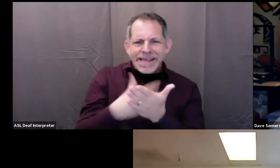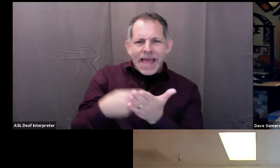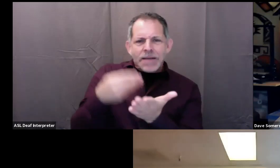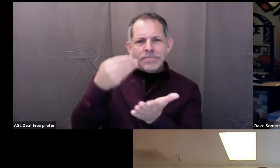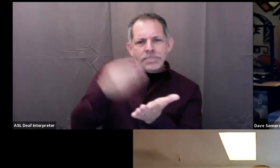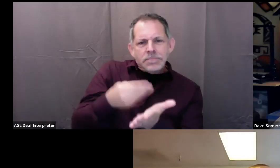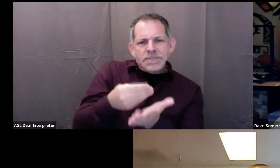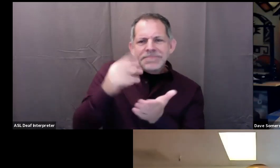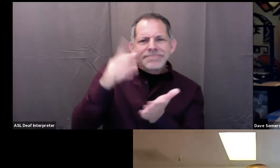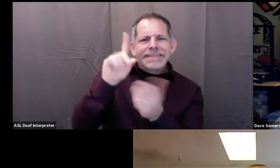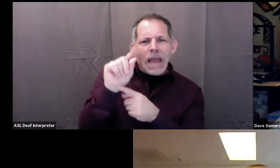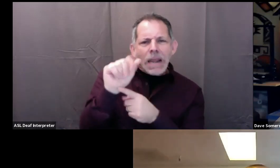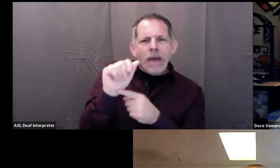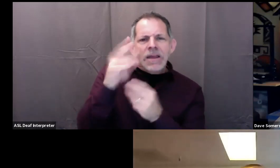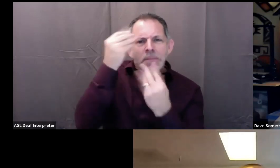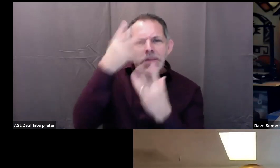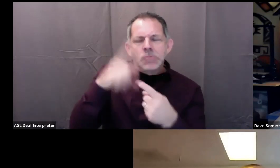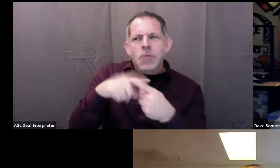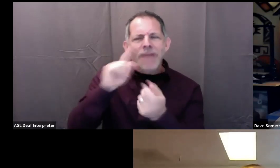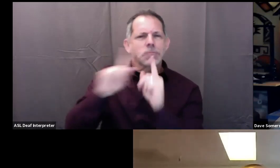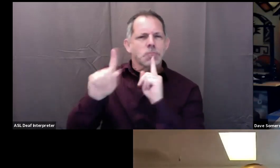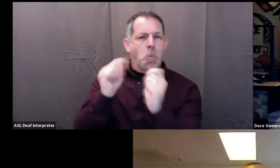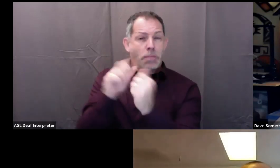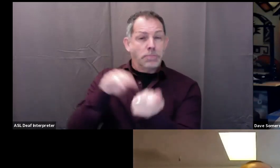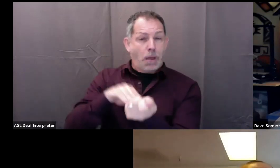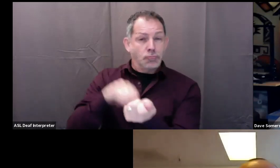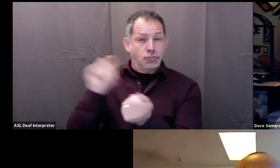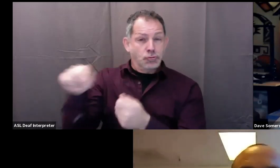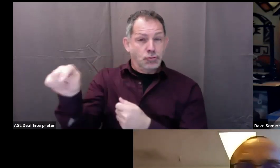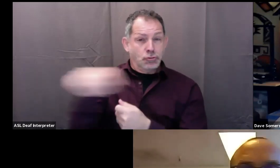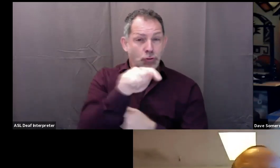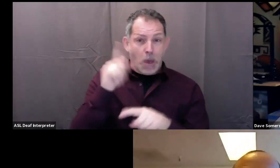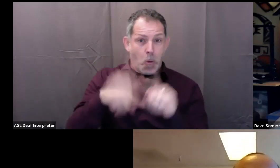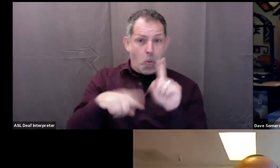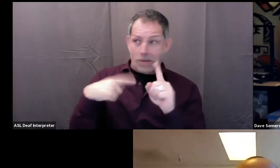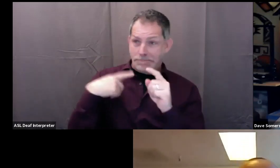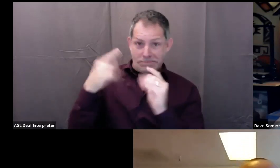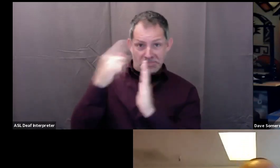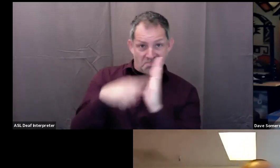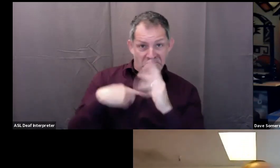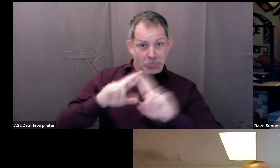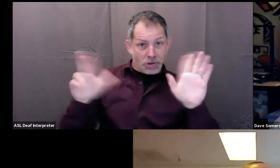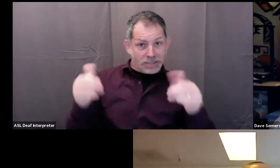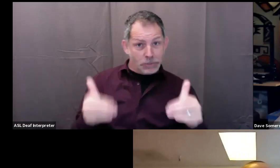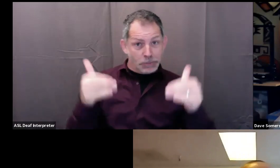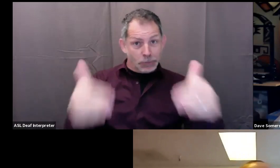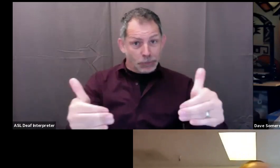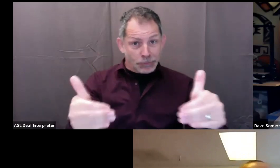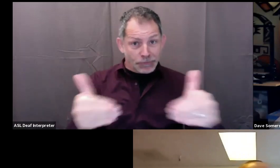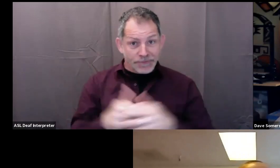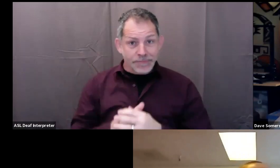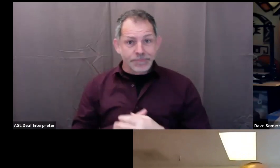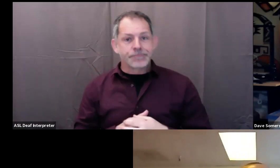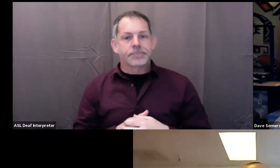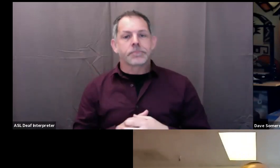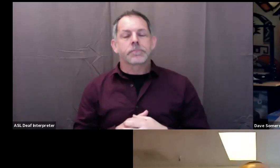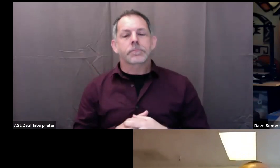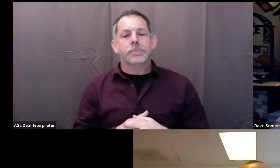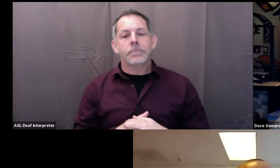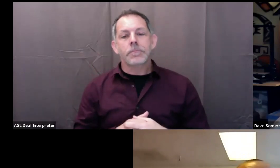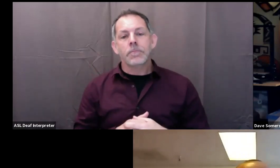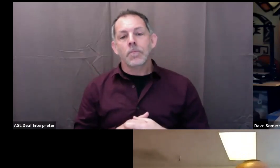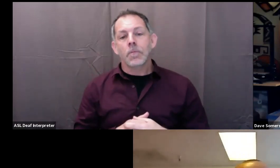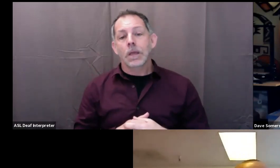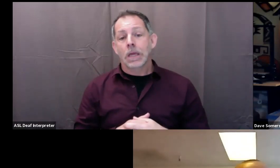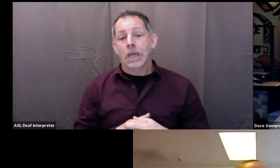stress that really our future and our fate and our ability to move into phase 3 is really in your hands. I've got to